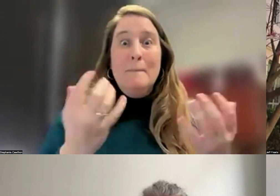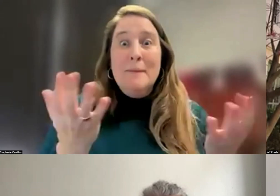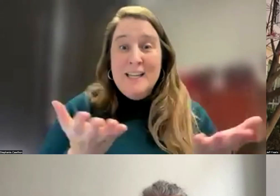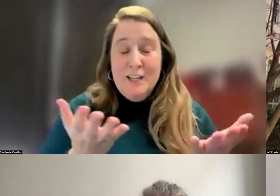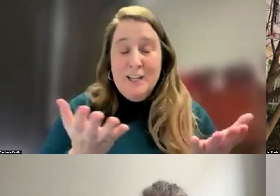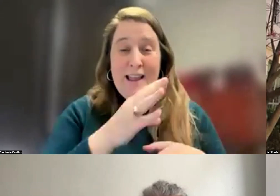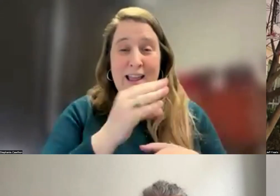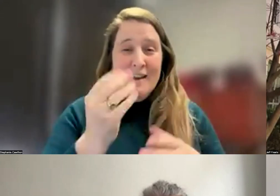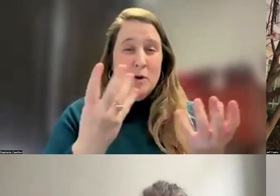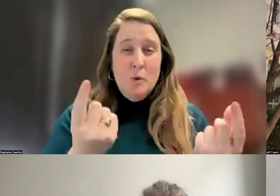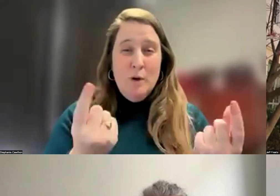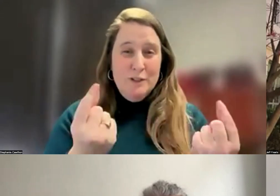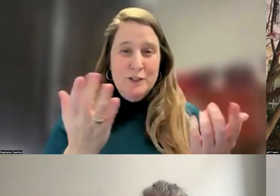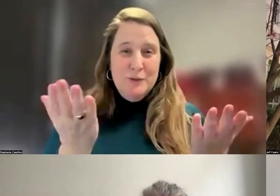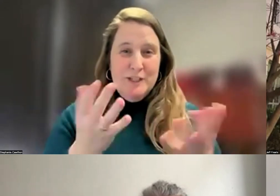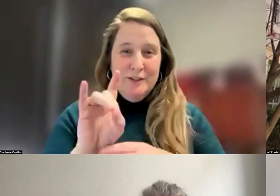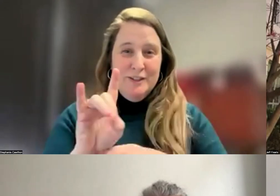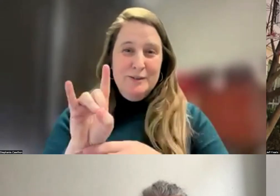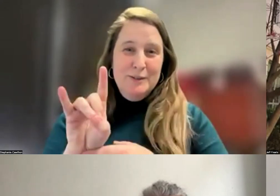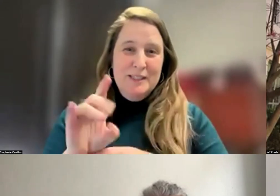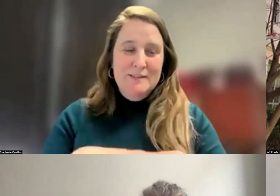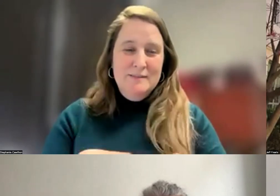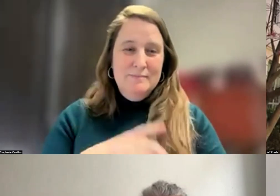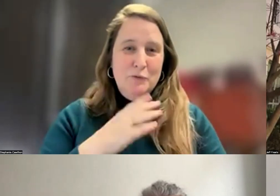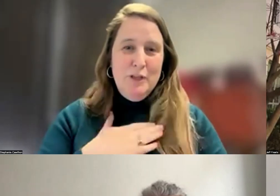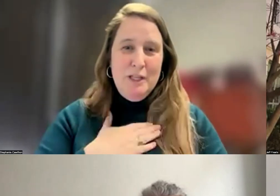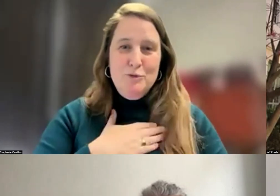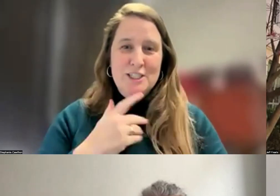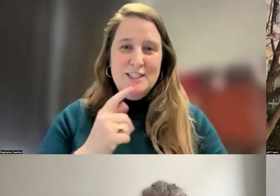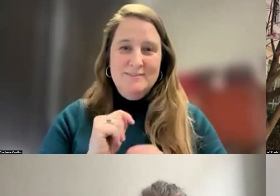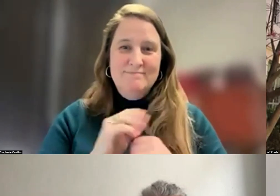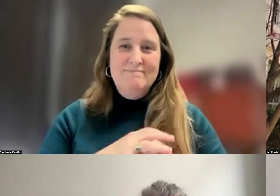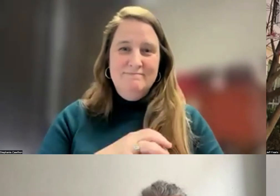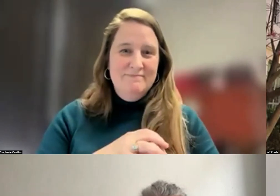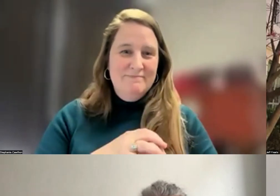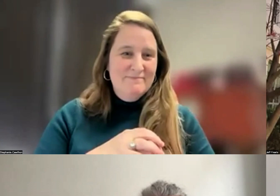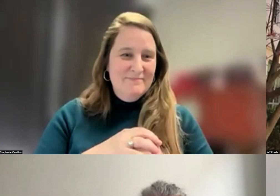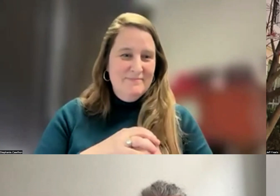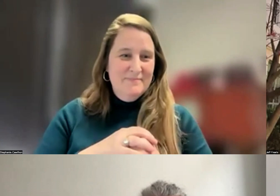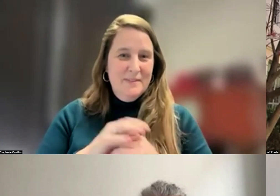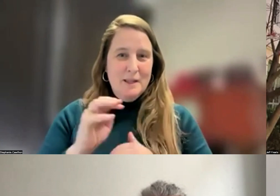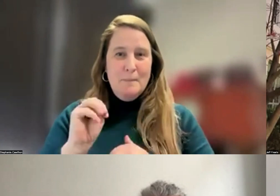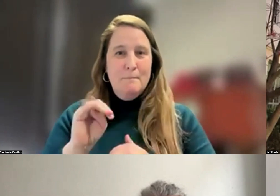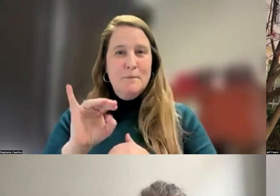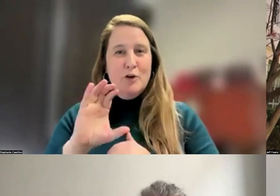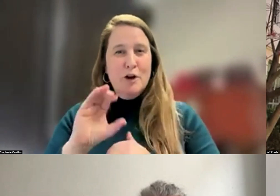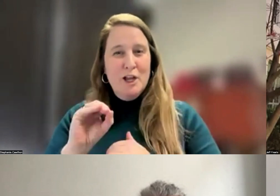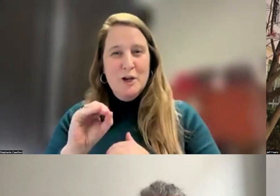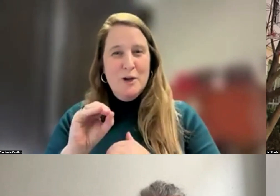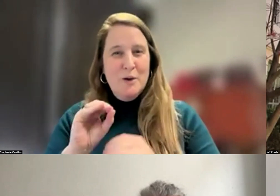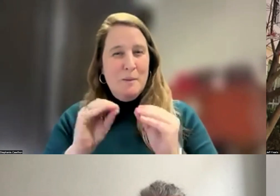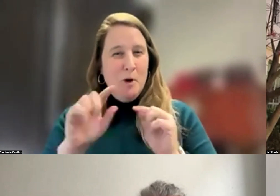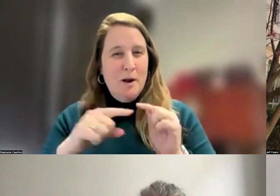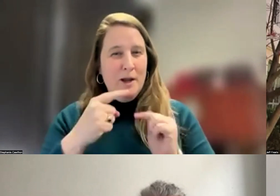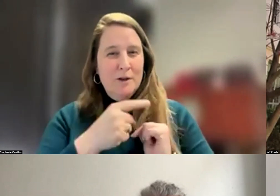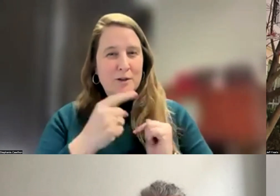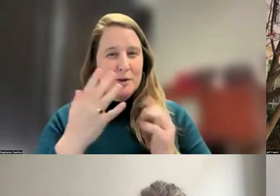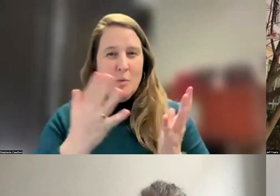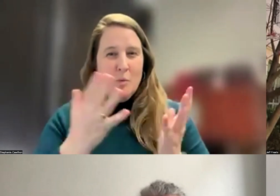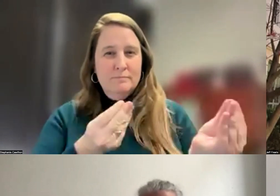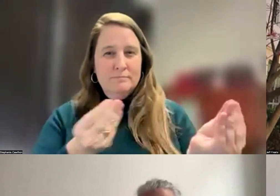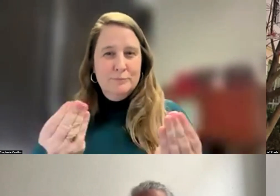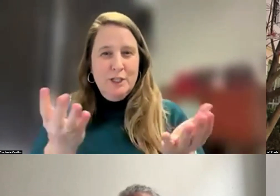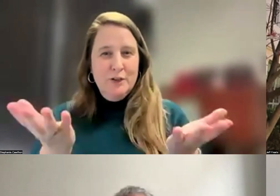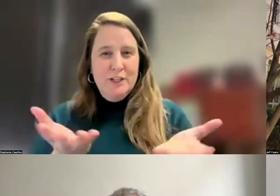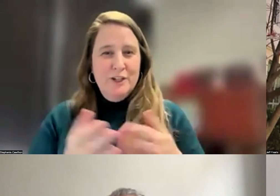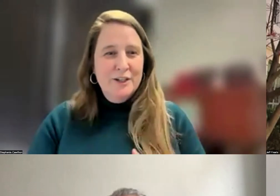Thank you so much. Thank you for being here and for what you do here at UT Austin. I really appreciate it. All right, Mario,